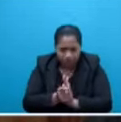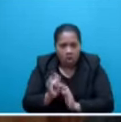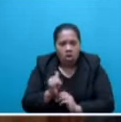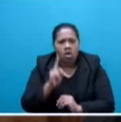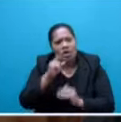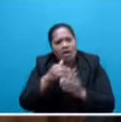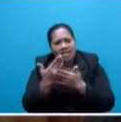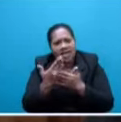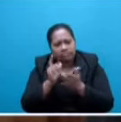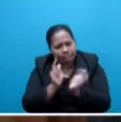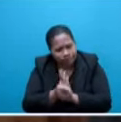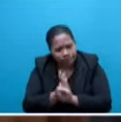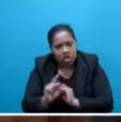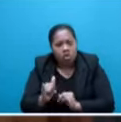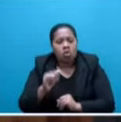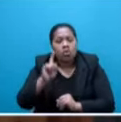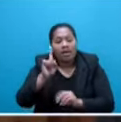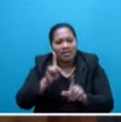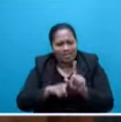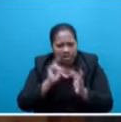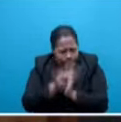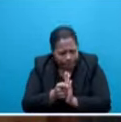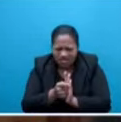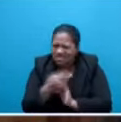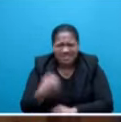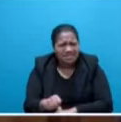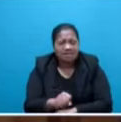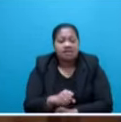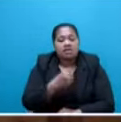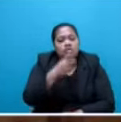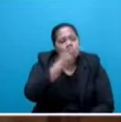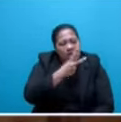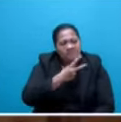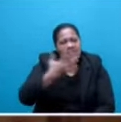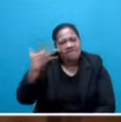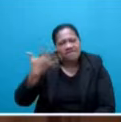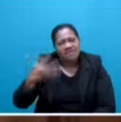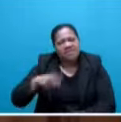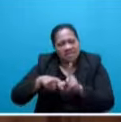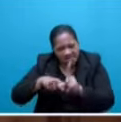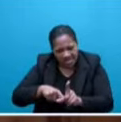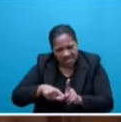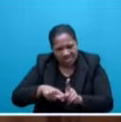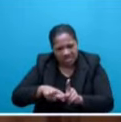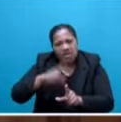year. It takes minimum of 12 to 15 years to develop one variety of